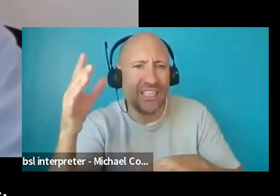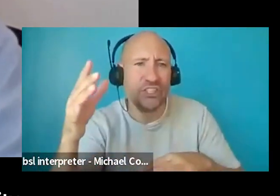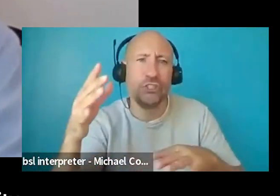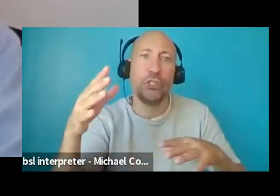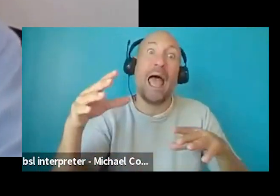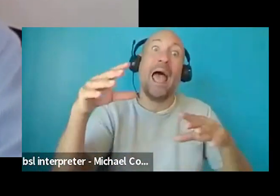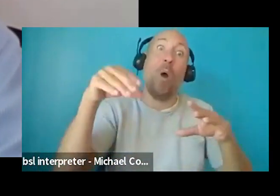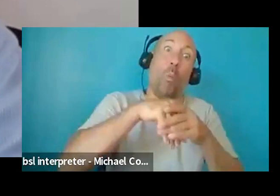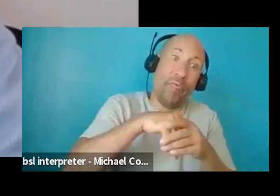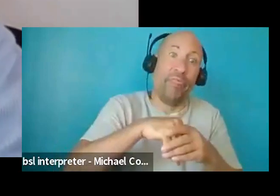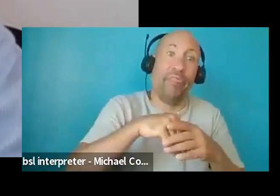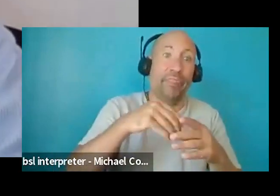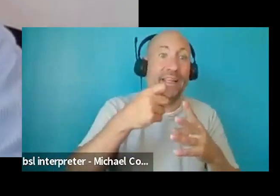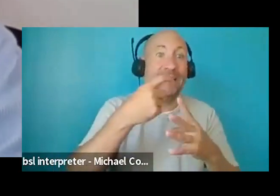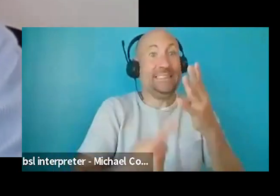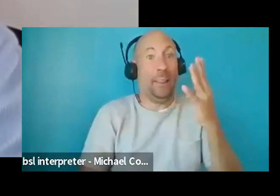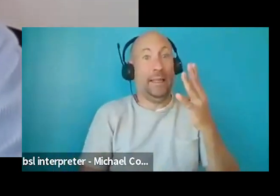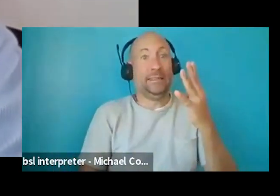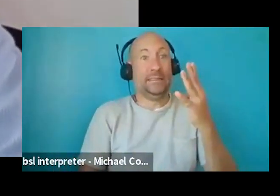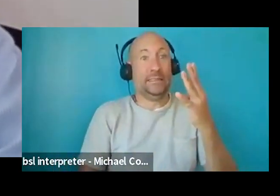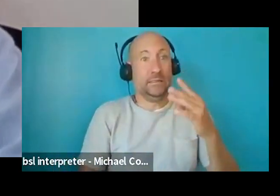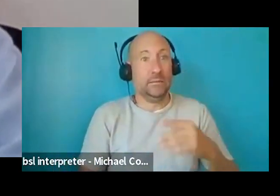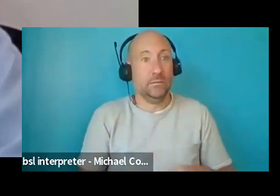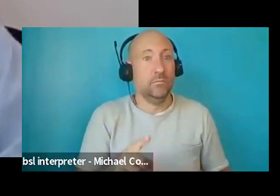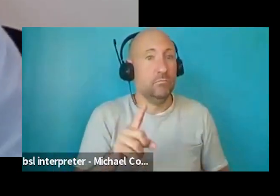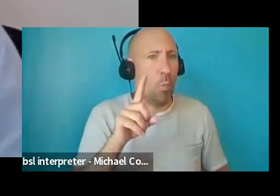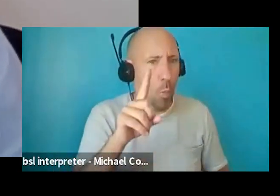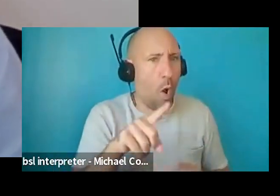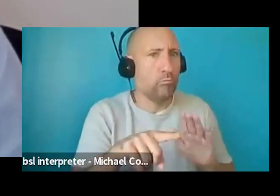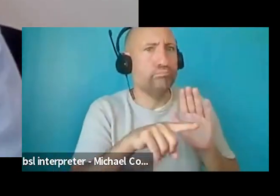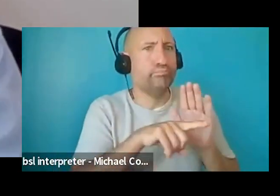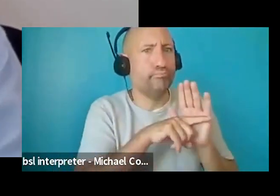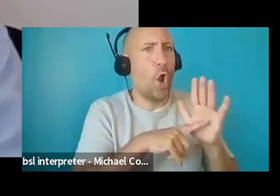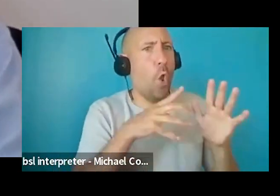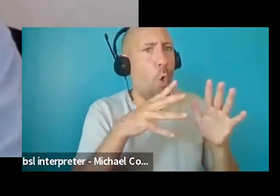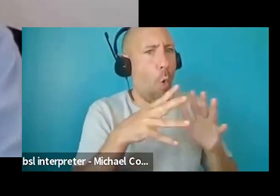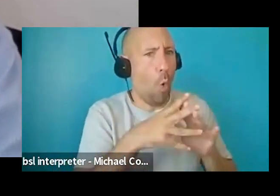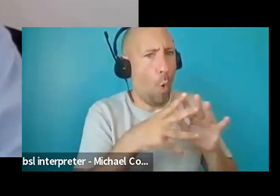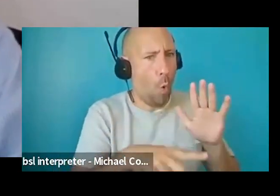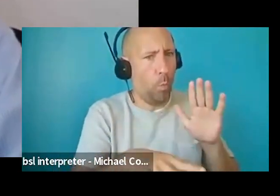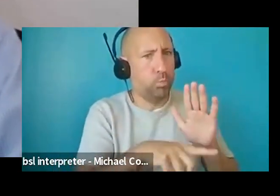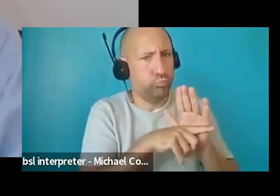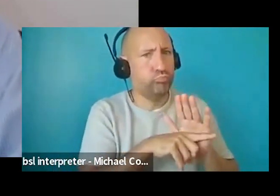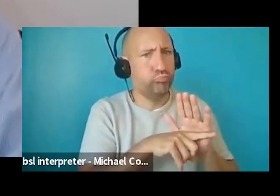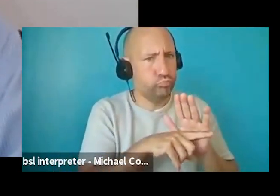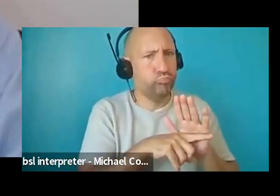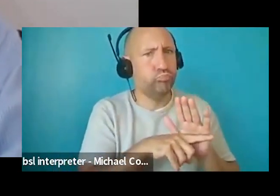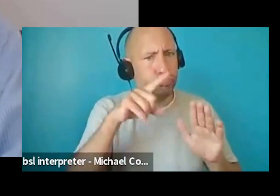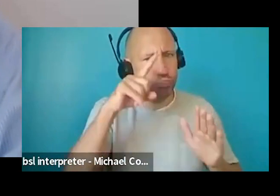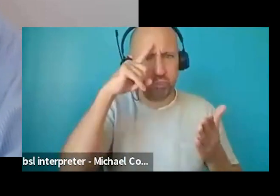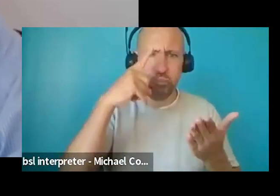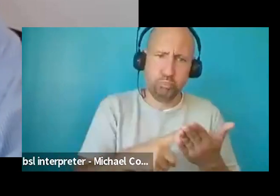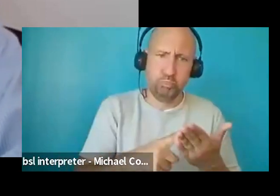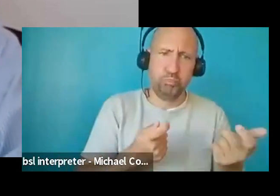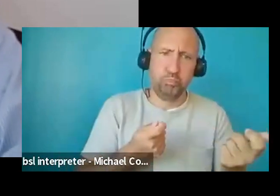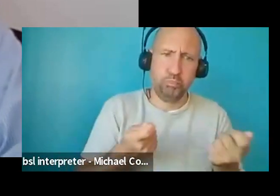disability. There is actually one law governing the performing arts in Italy,